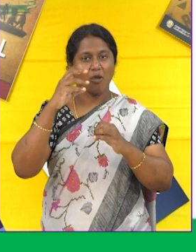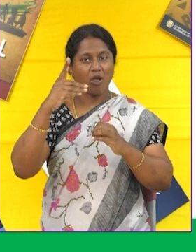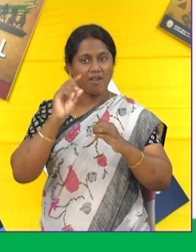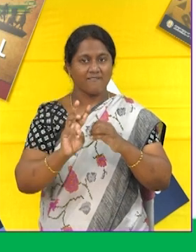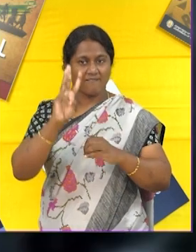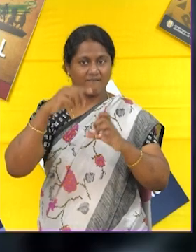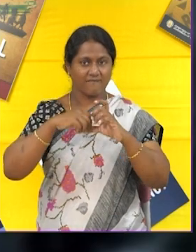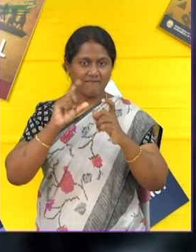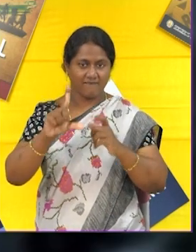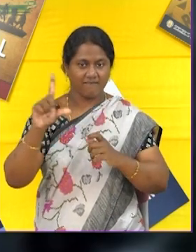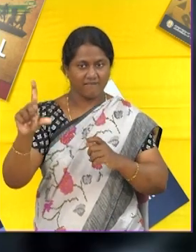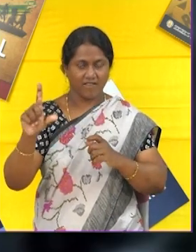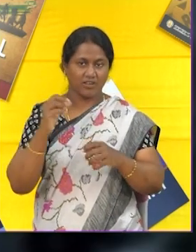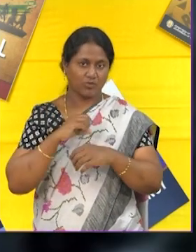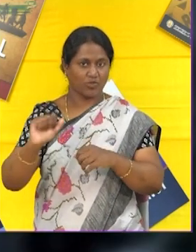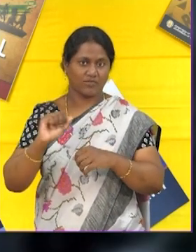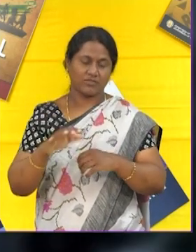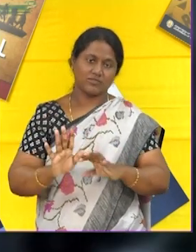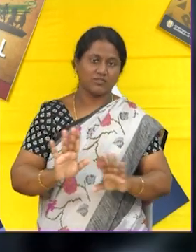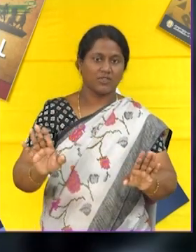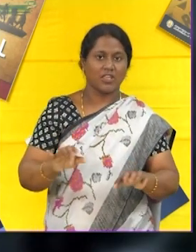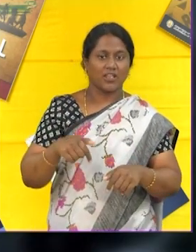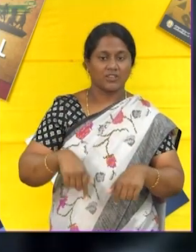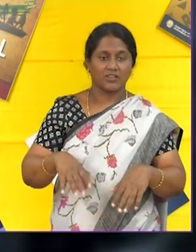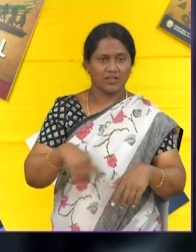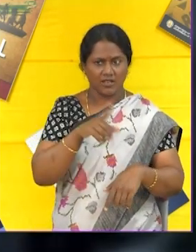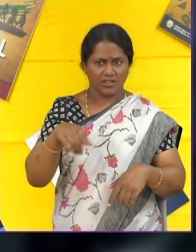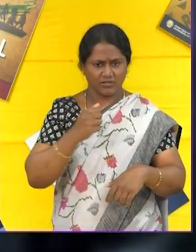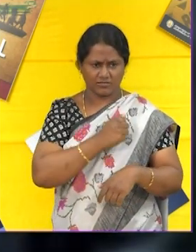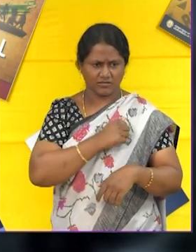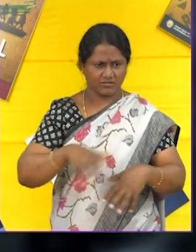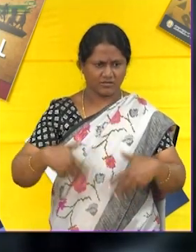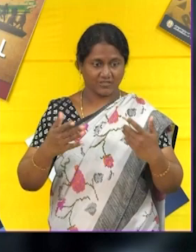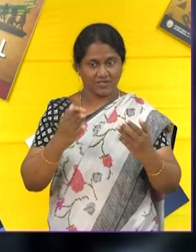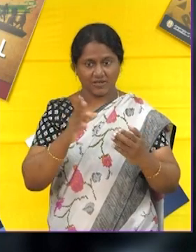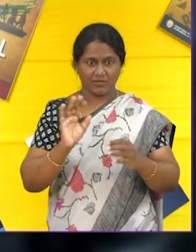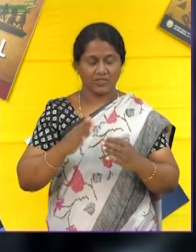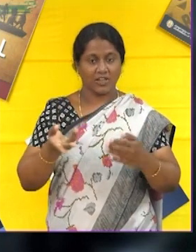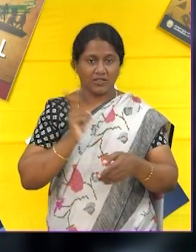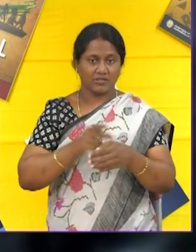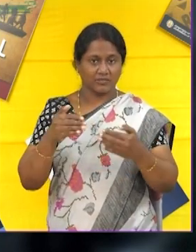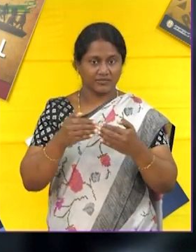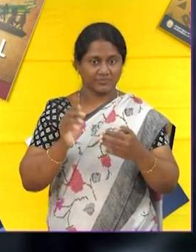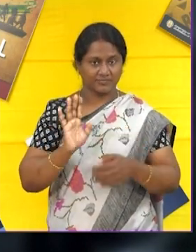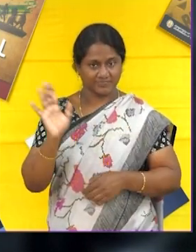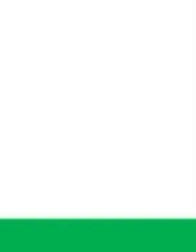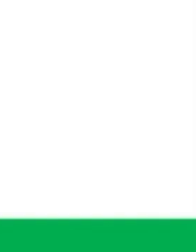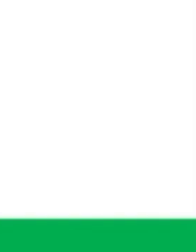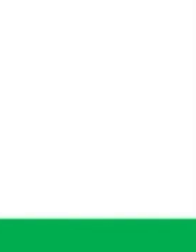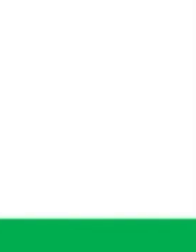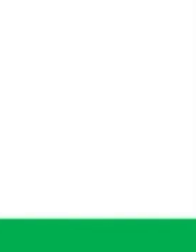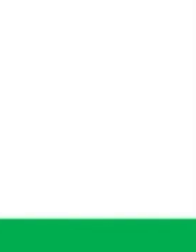Good. I hope you all enjoyed this session. I'll meet you in the next session. Thank you.